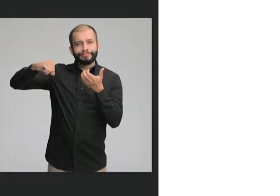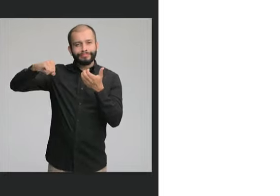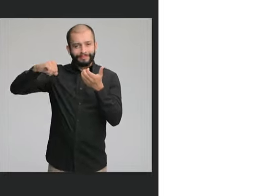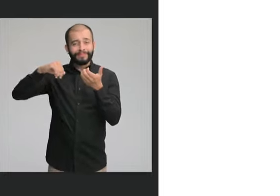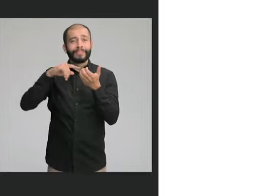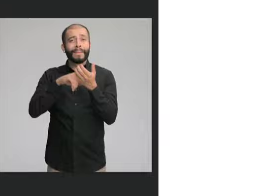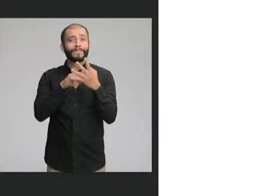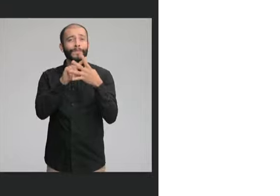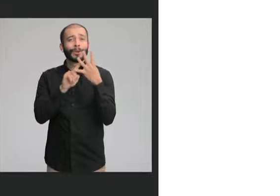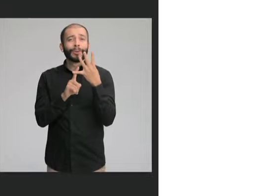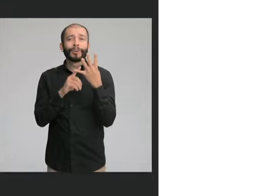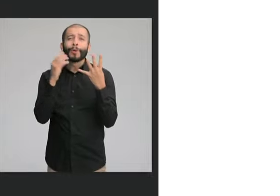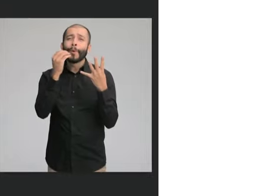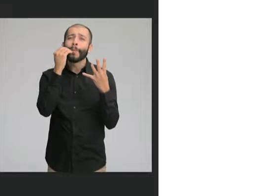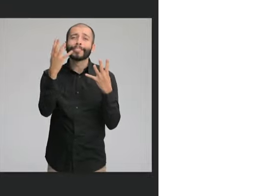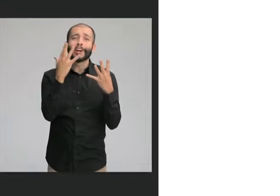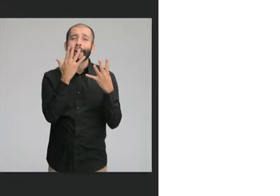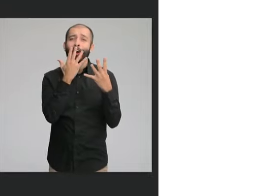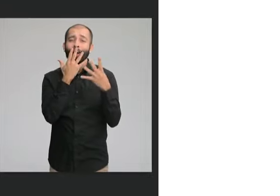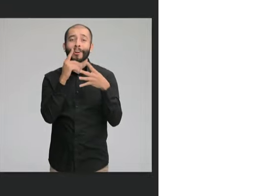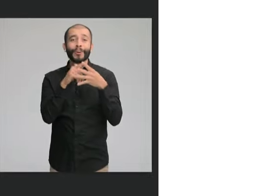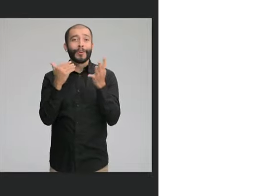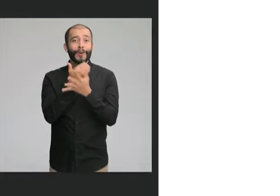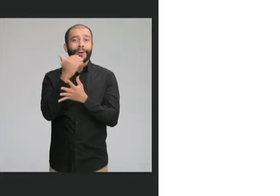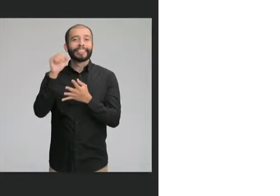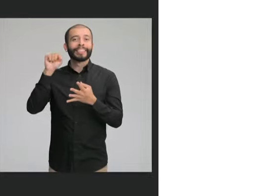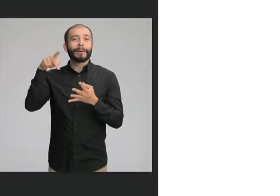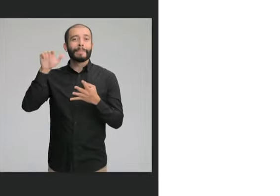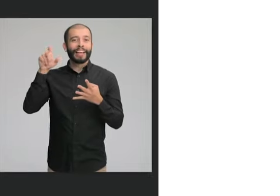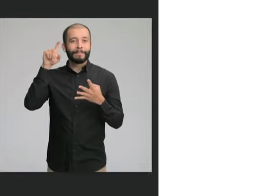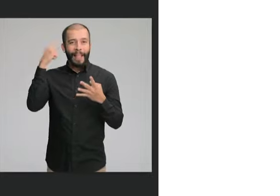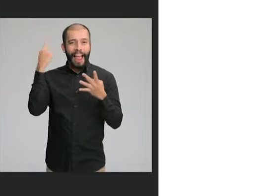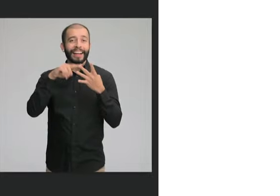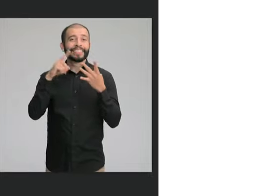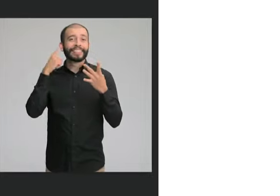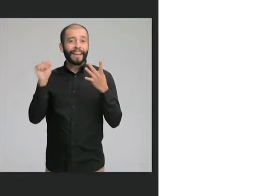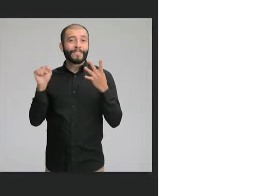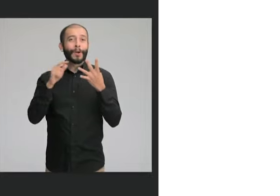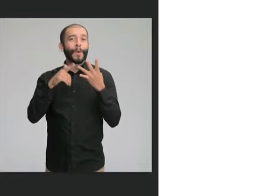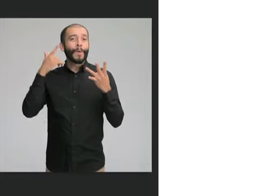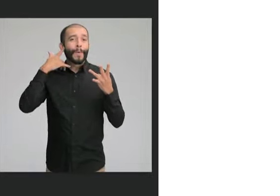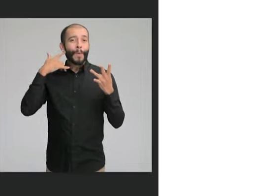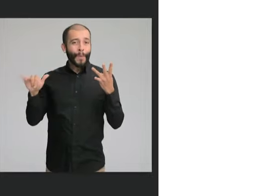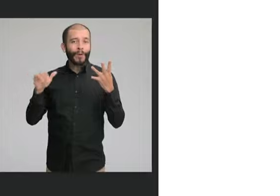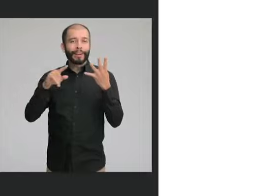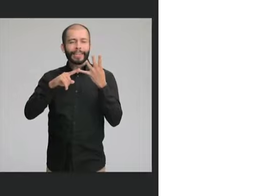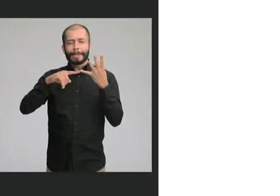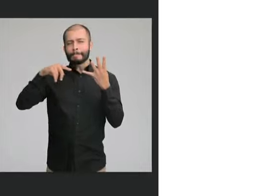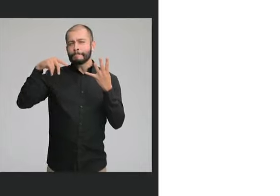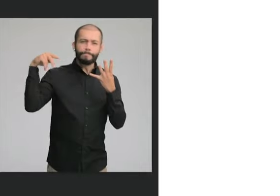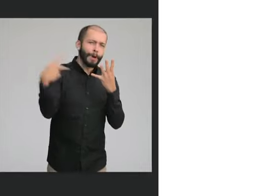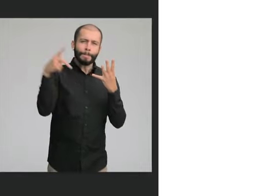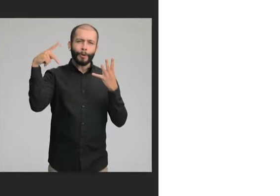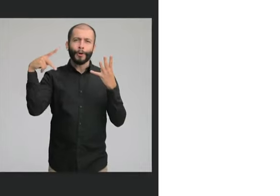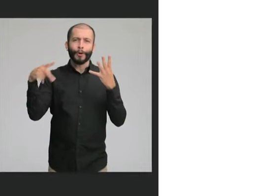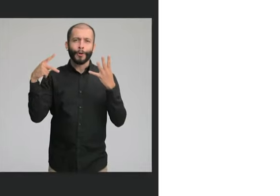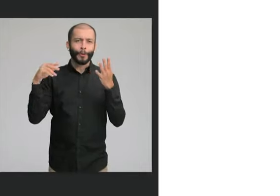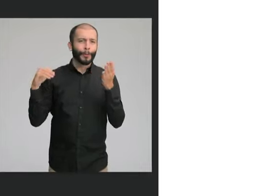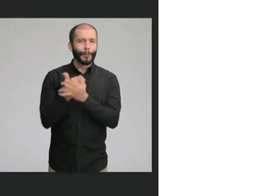resistance. Same as the other one. They come in four gorgeous colors. Mm-hmm. A new space black, silver, gold, and